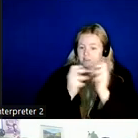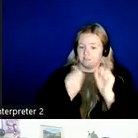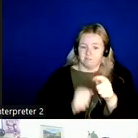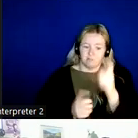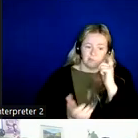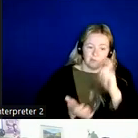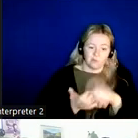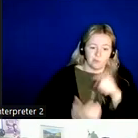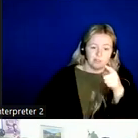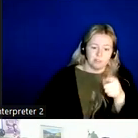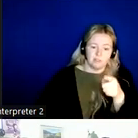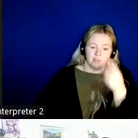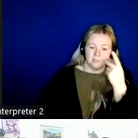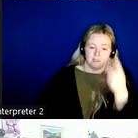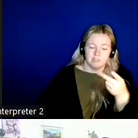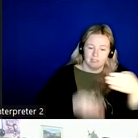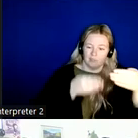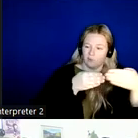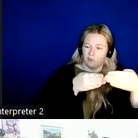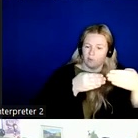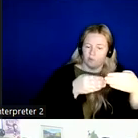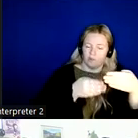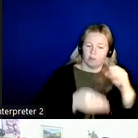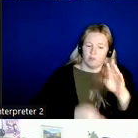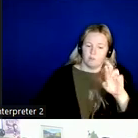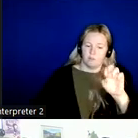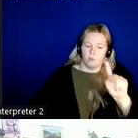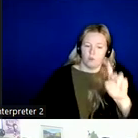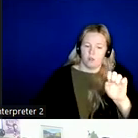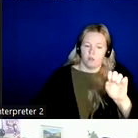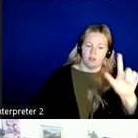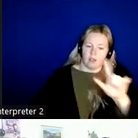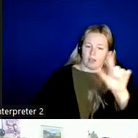is a picture of our Corner Brook Library branch, and it's such a great